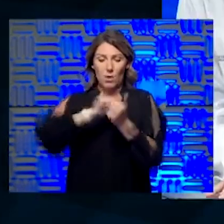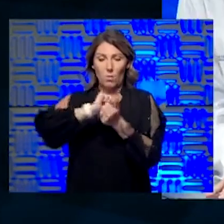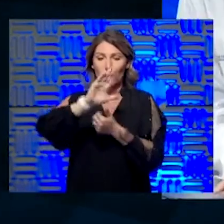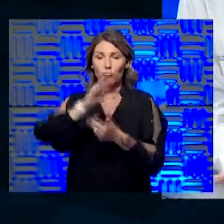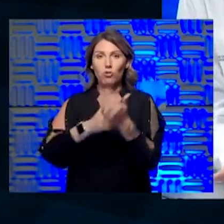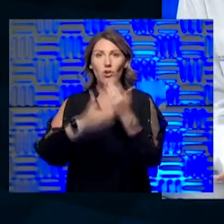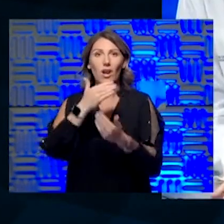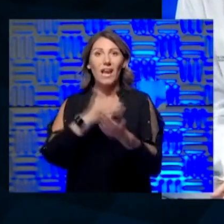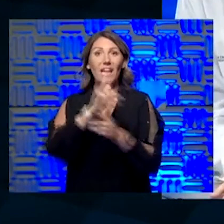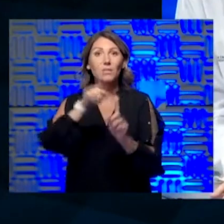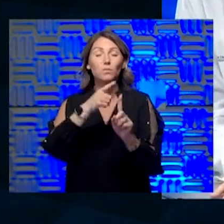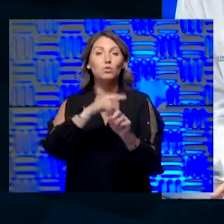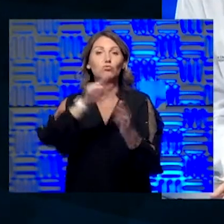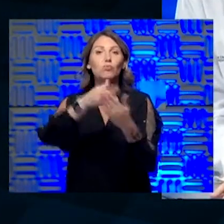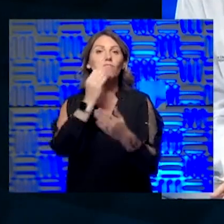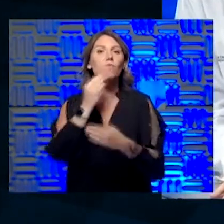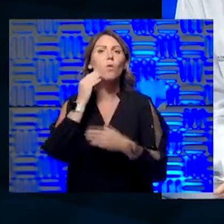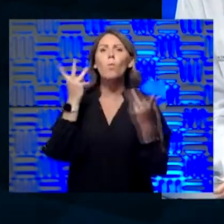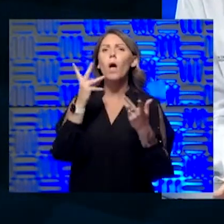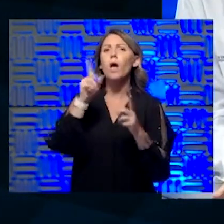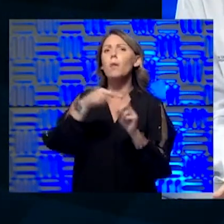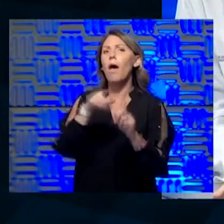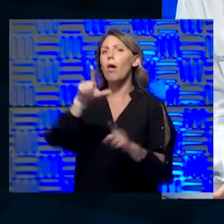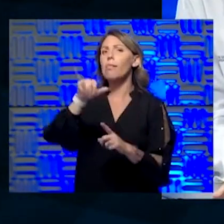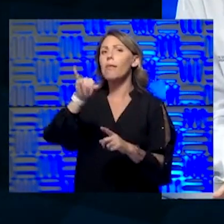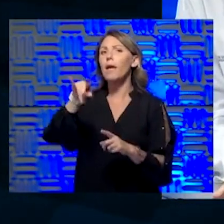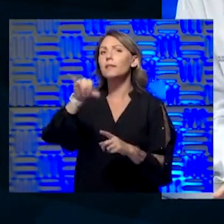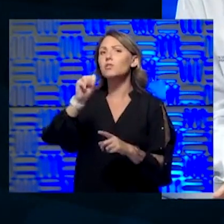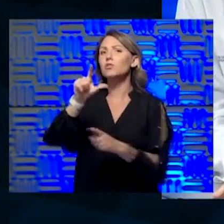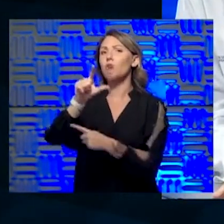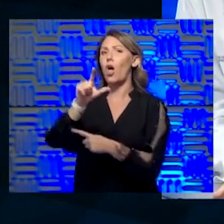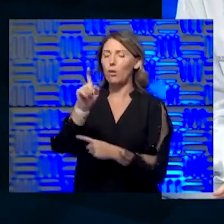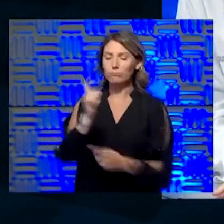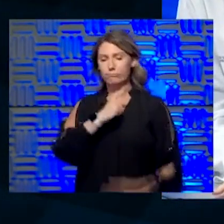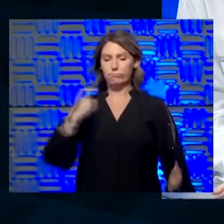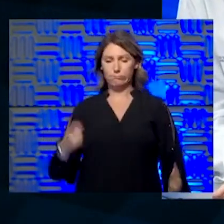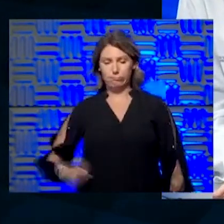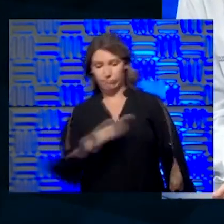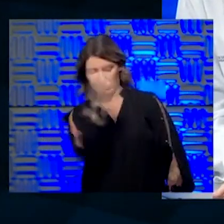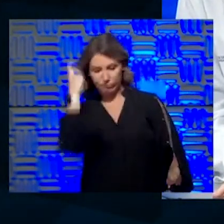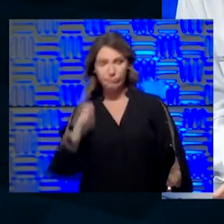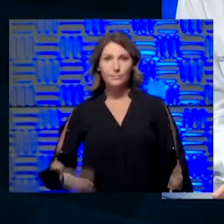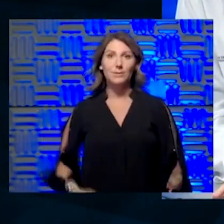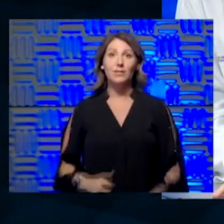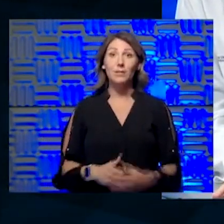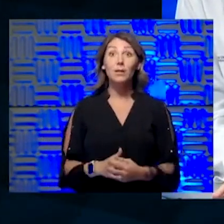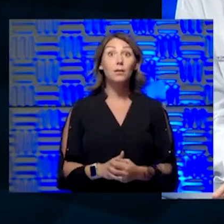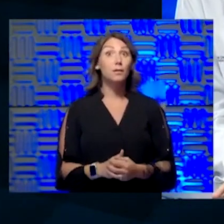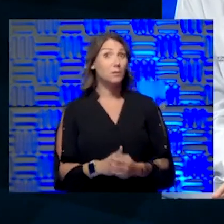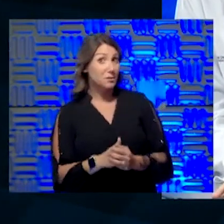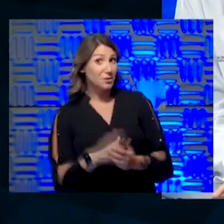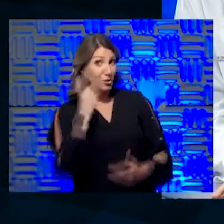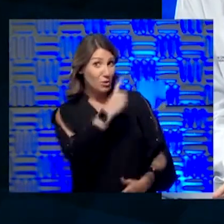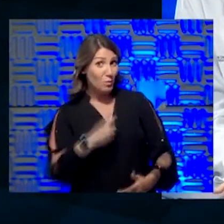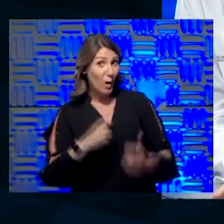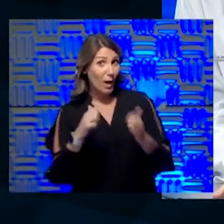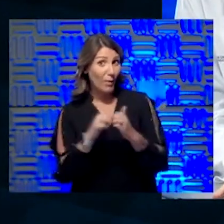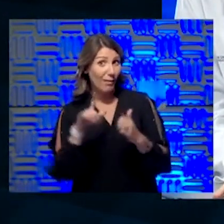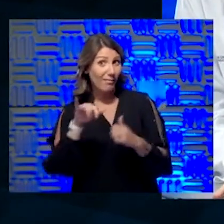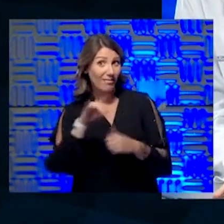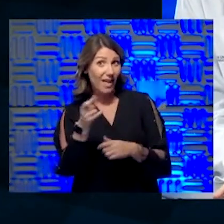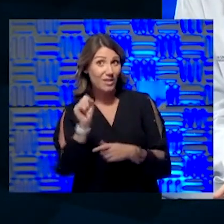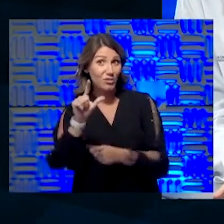in medicine, there aren't truly that many things that are purely elective. There are a lot of things that may be not as urgent, but there